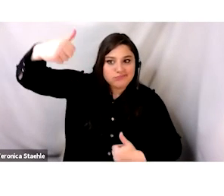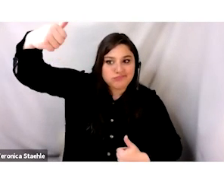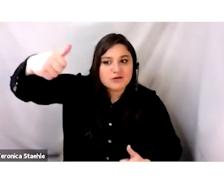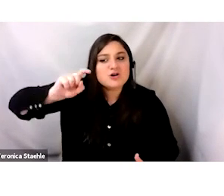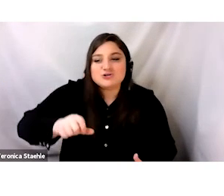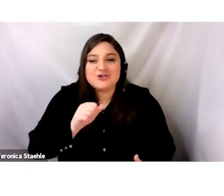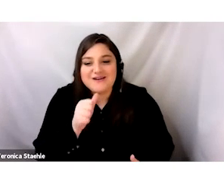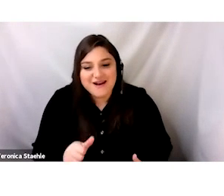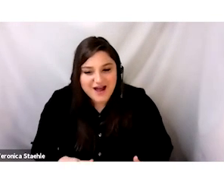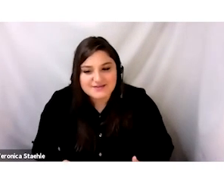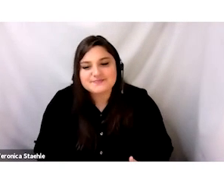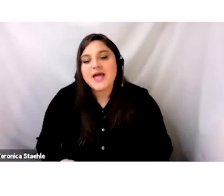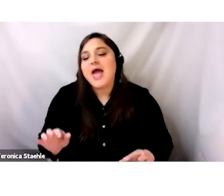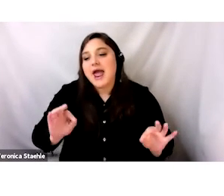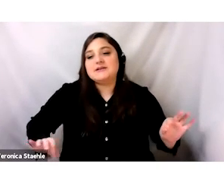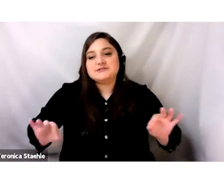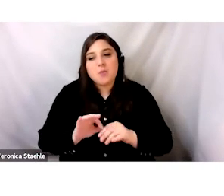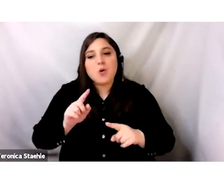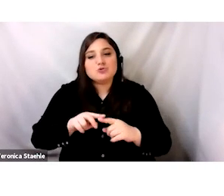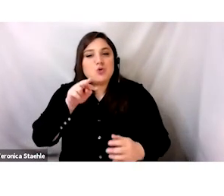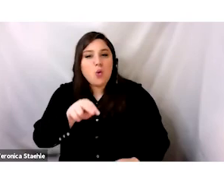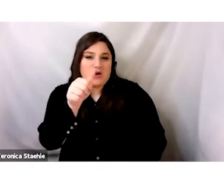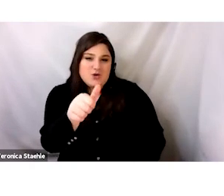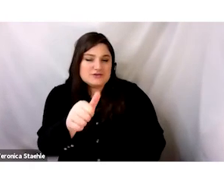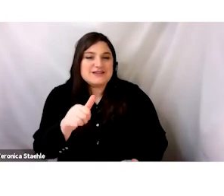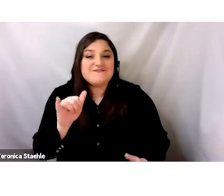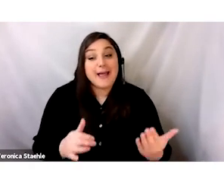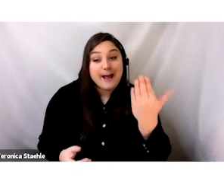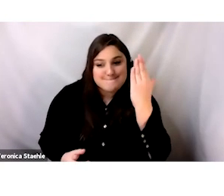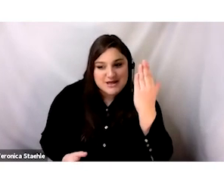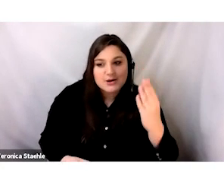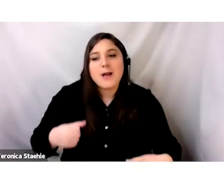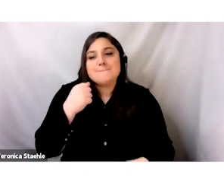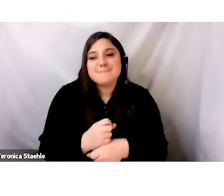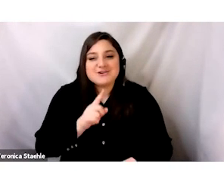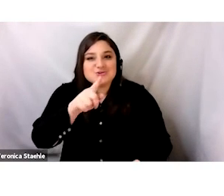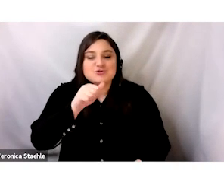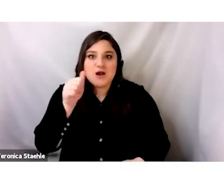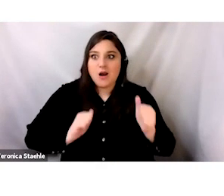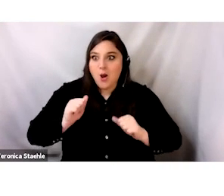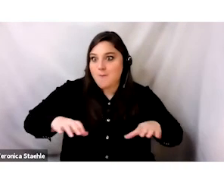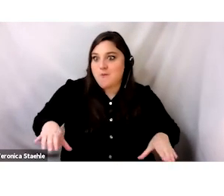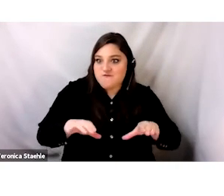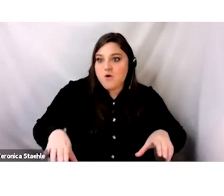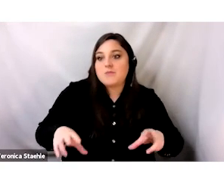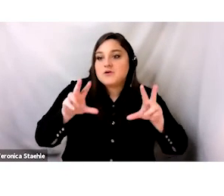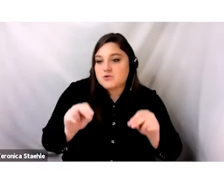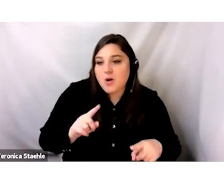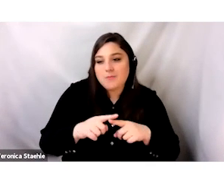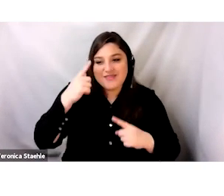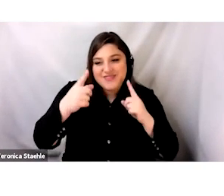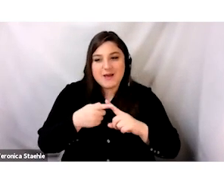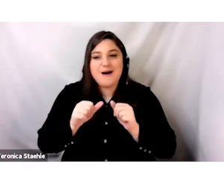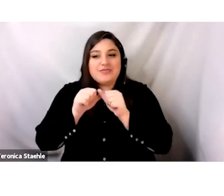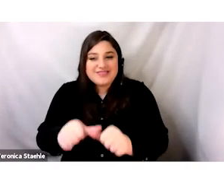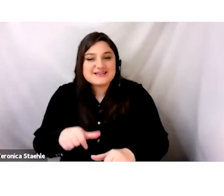Make sure you put a mirror up to your oneself to make sure you're not performative, but also working lifelong in this work. And